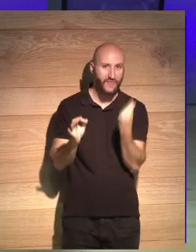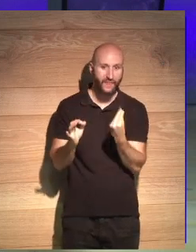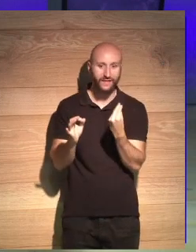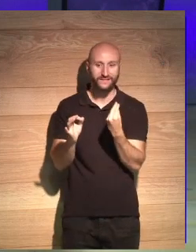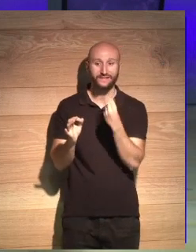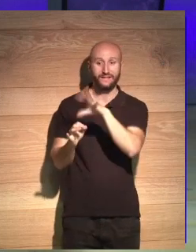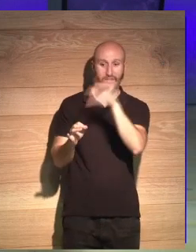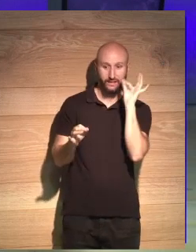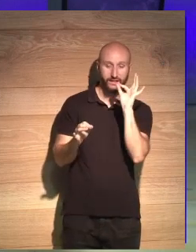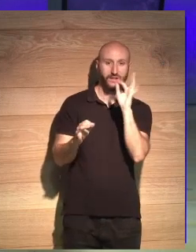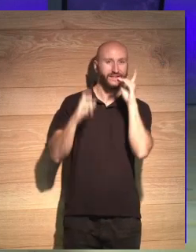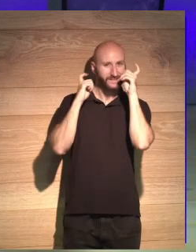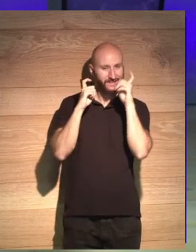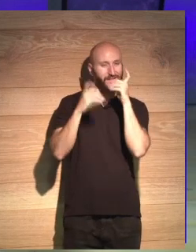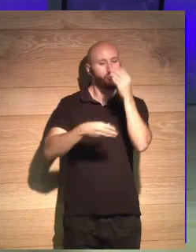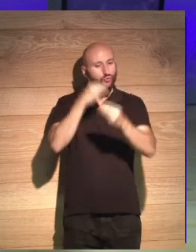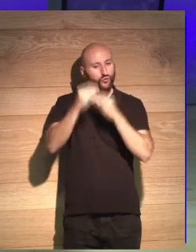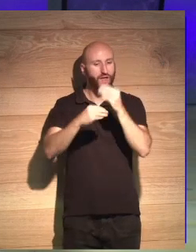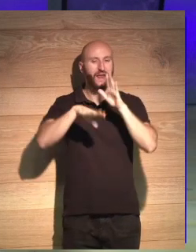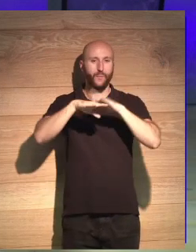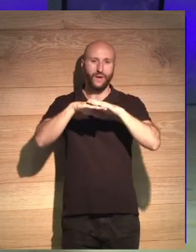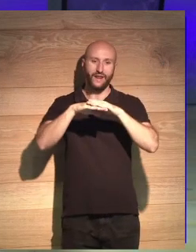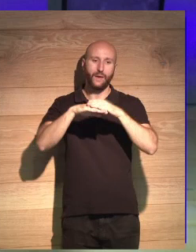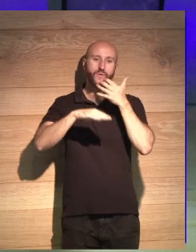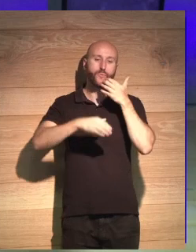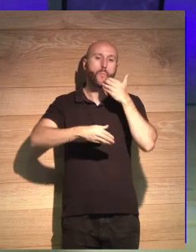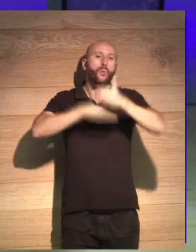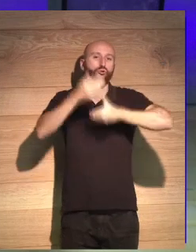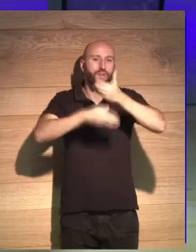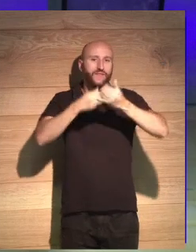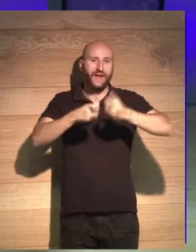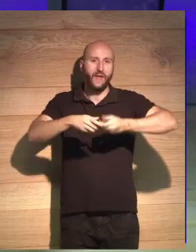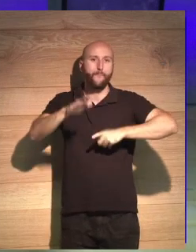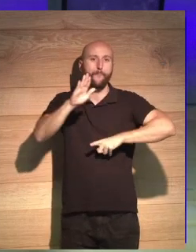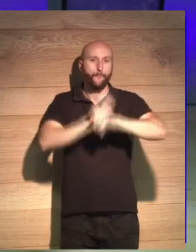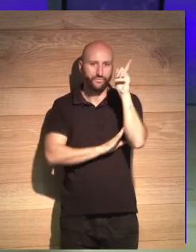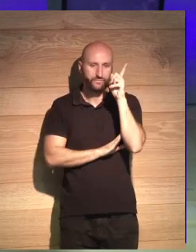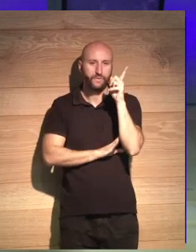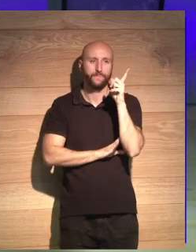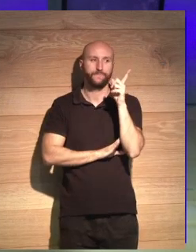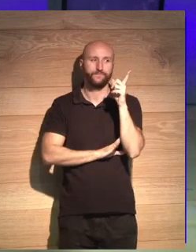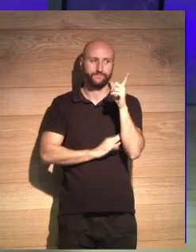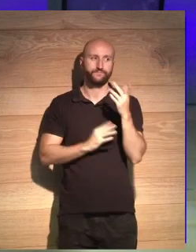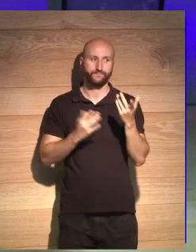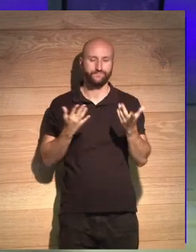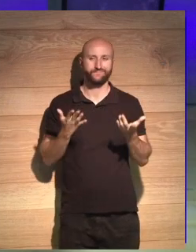of video games like scores and rewards, and try to use it to raise productivity.